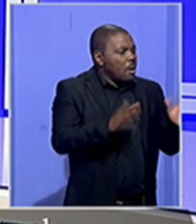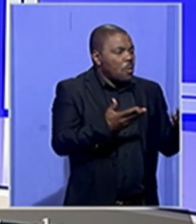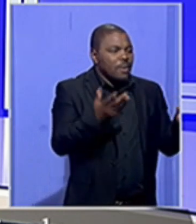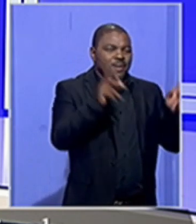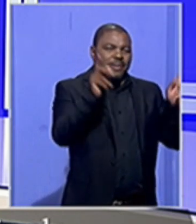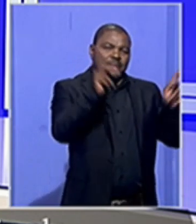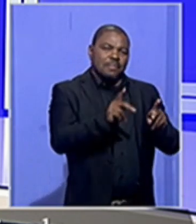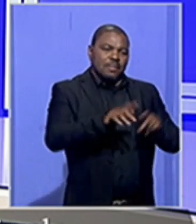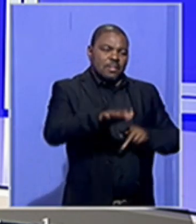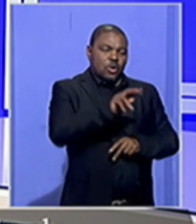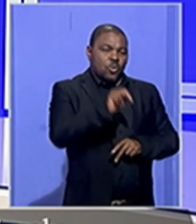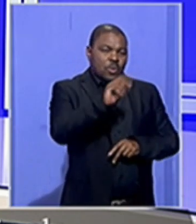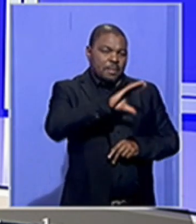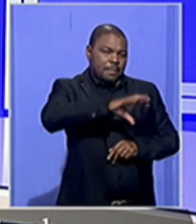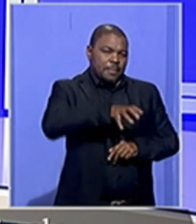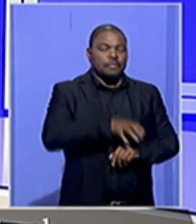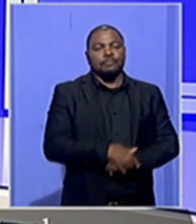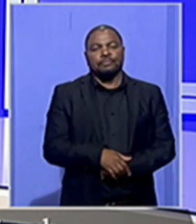kwa porofenseng ya Northern Cape.